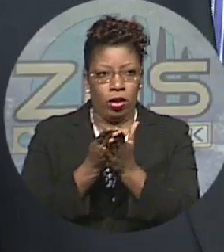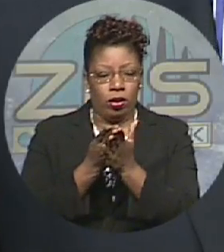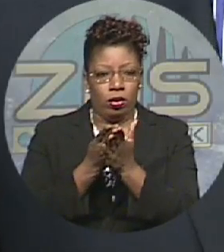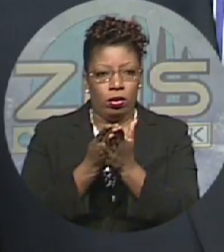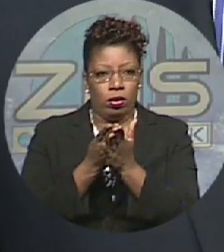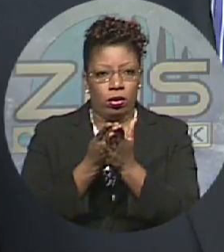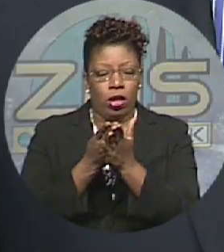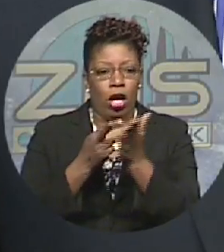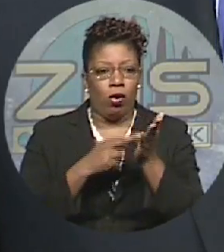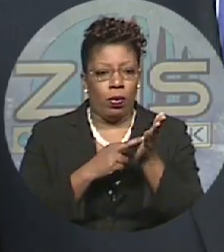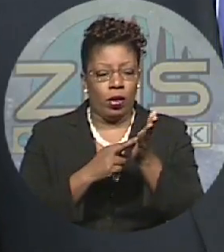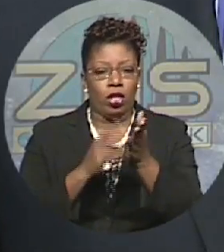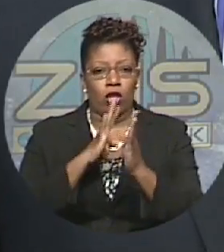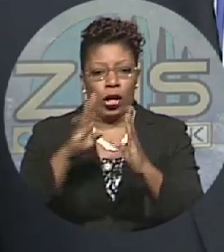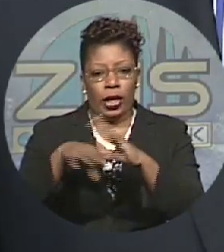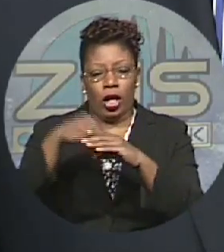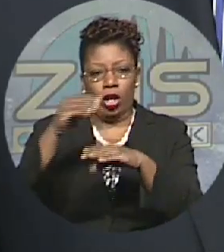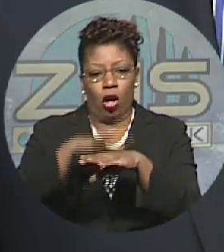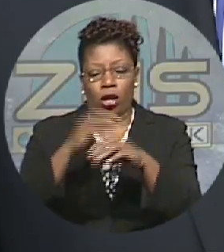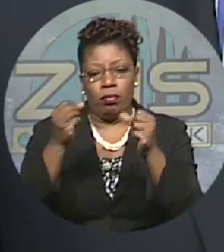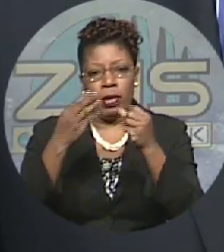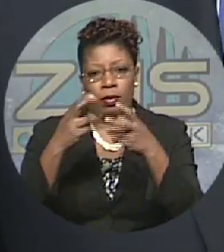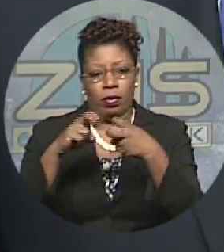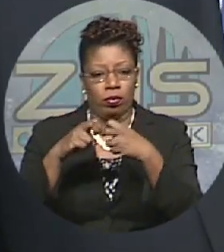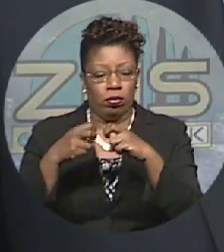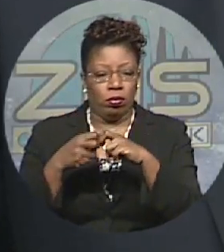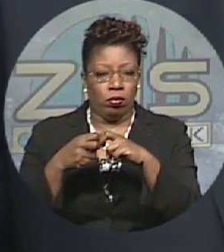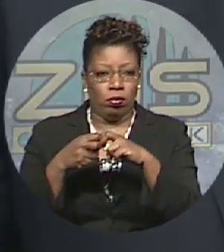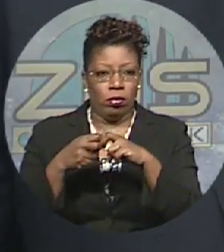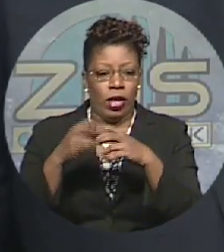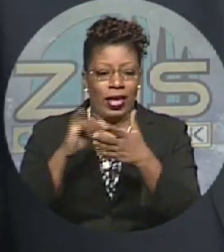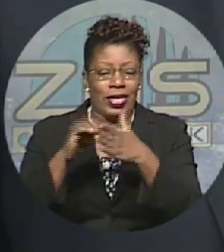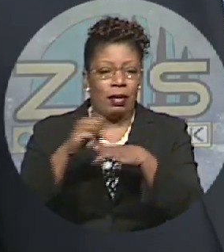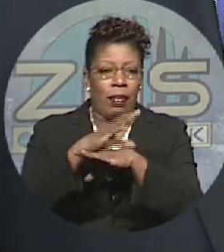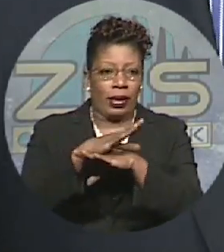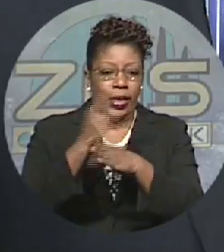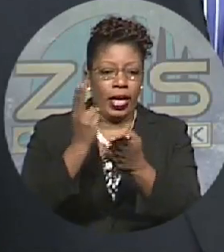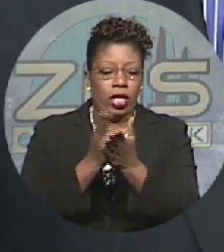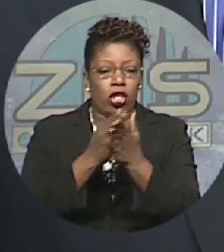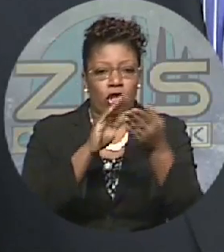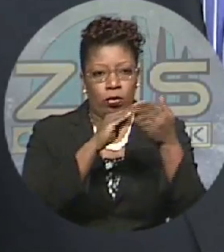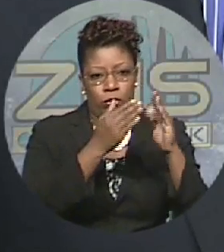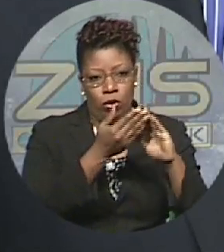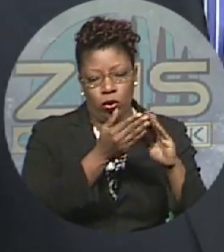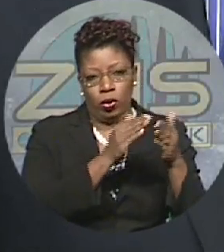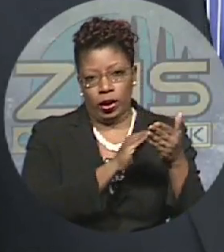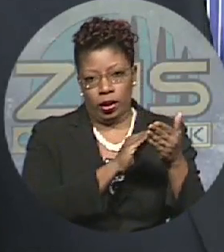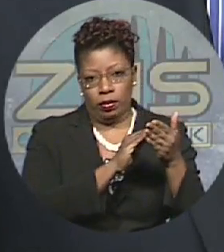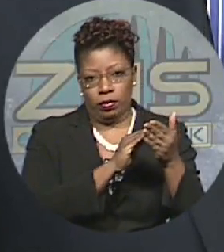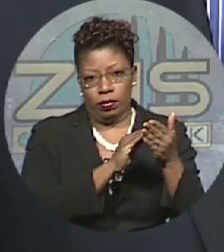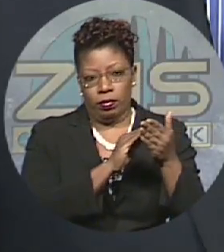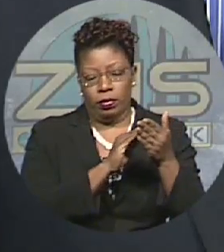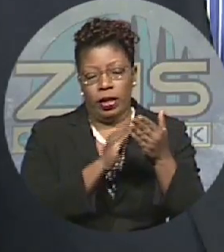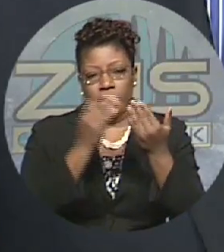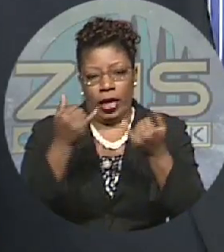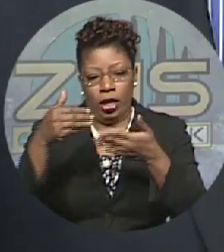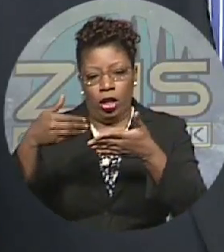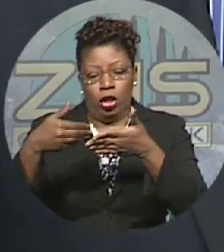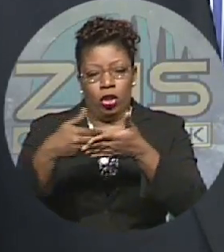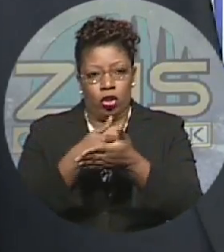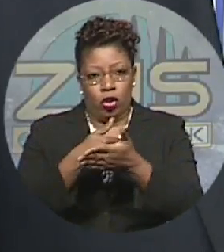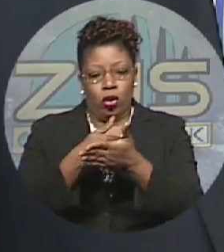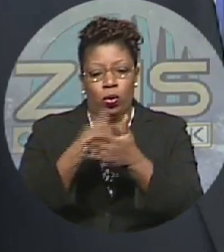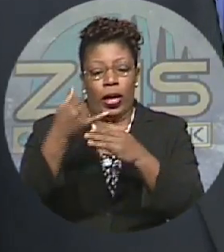Haitian representative is also speaking out on a number of issues impacting the Haitian community as it comes to grips with the enforcement of the